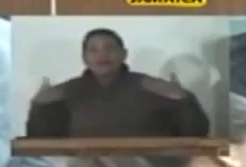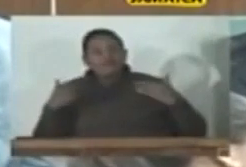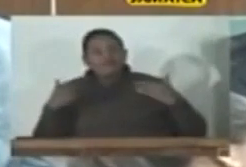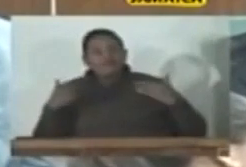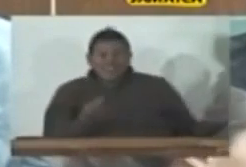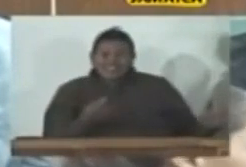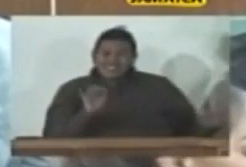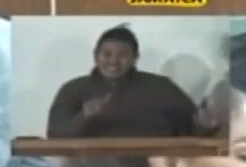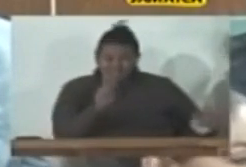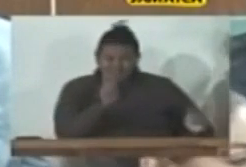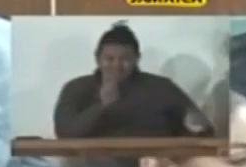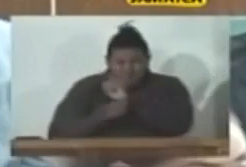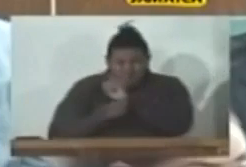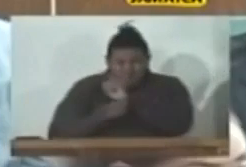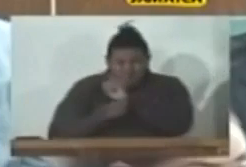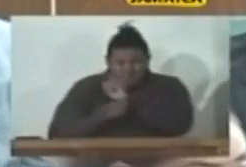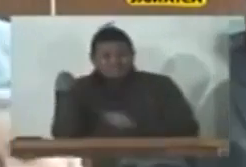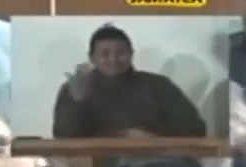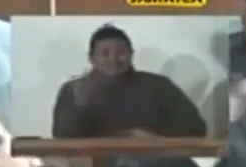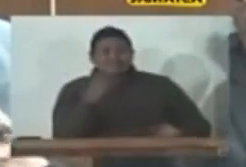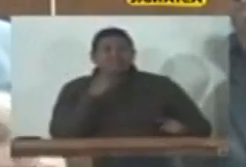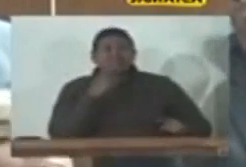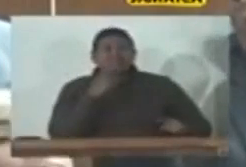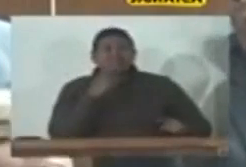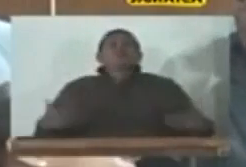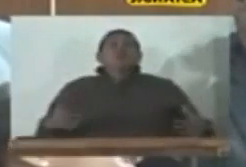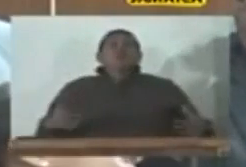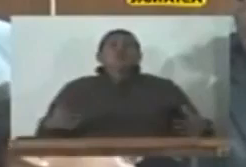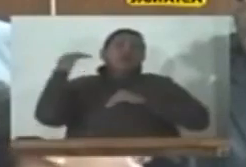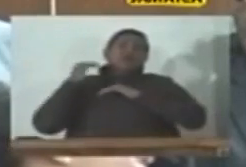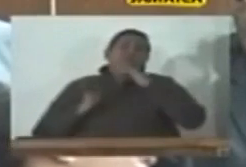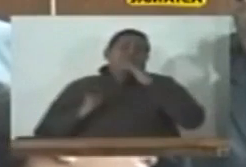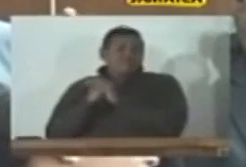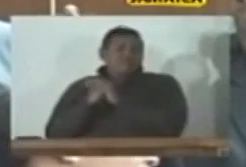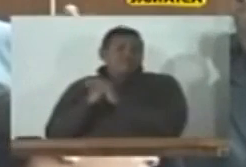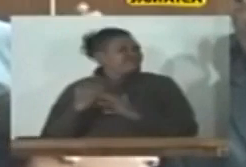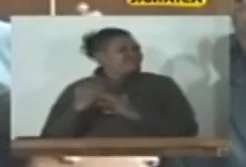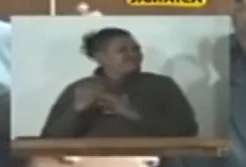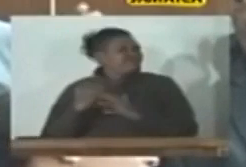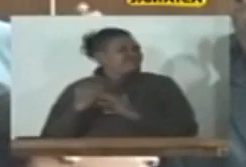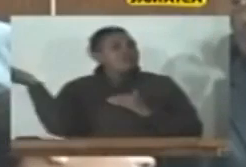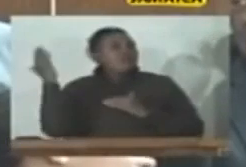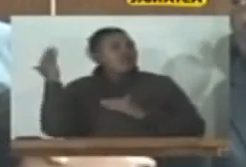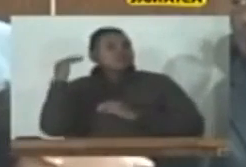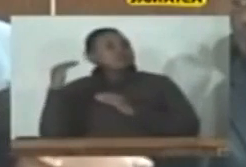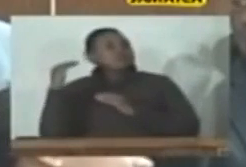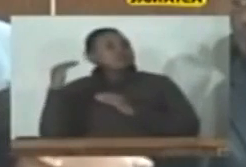has inherited from the heavy lifting of the past PNP administration.